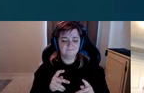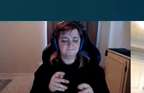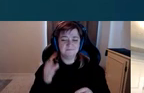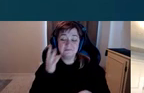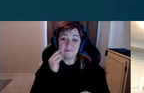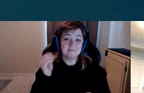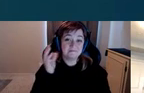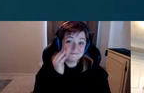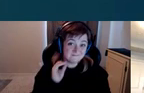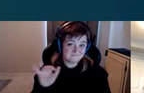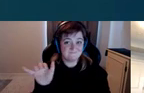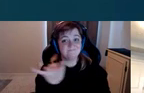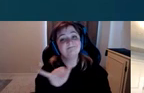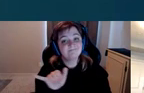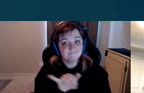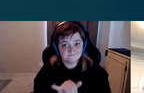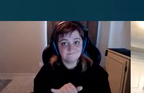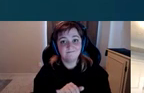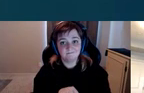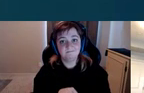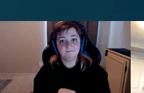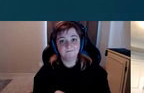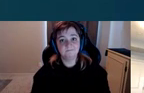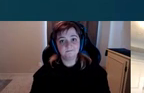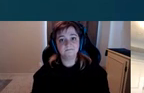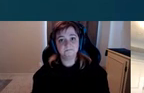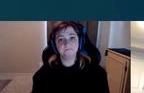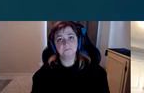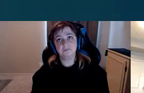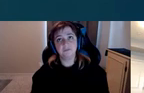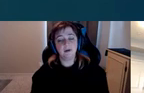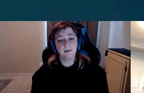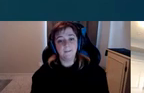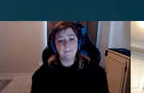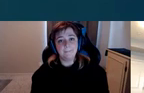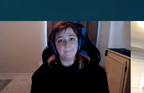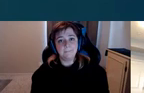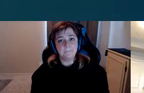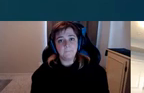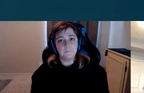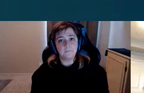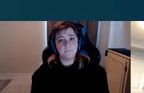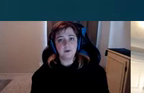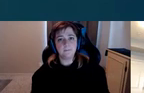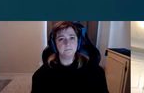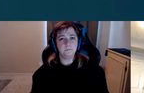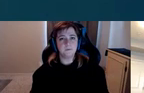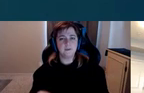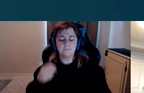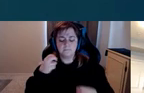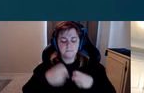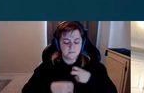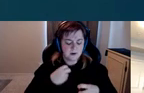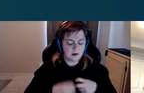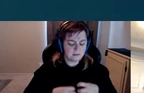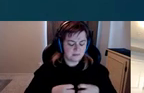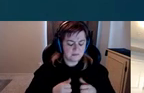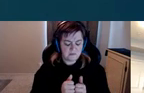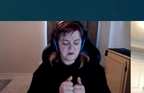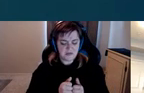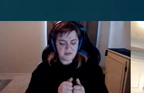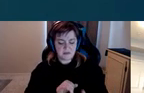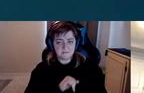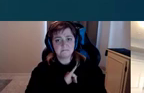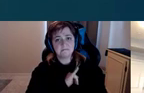cultural crisis, I guess you could say, or, you know, a clash of identities. I remember in second grade, my